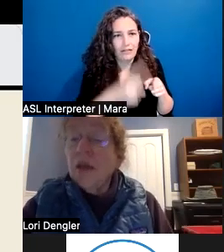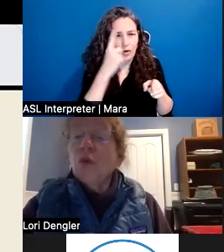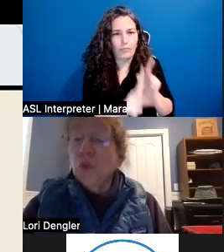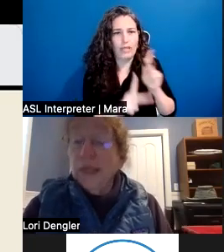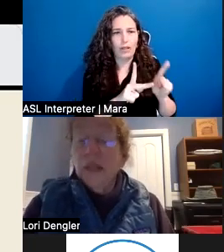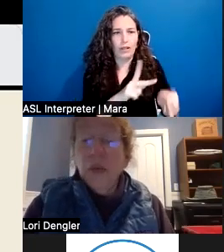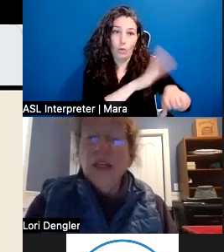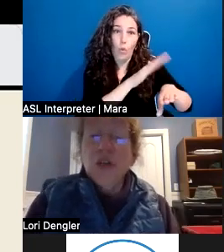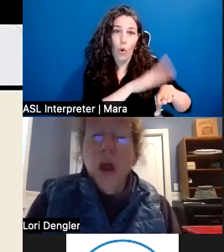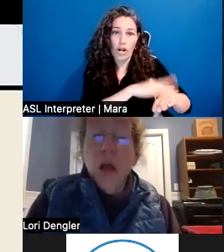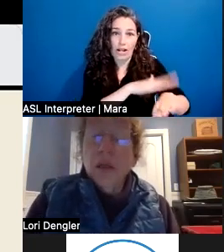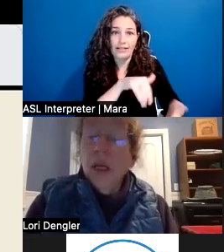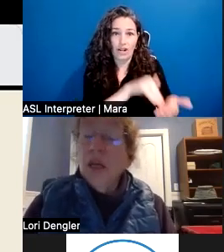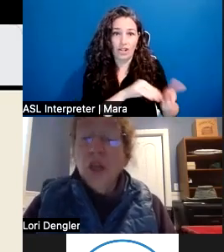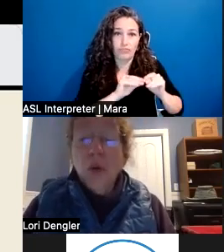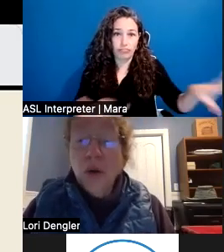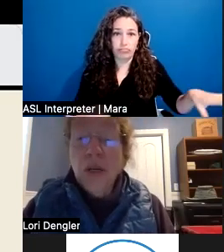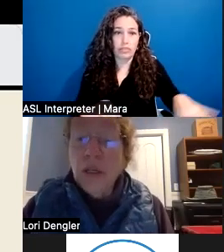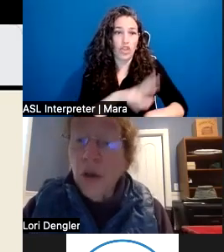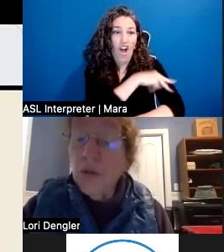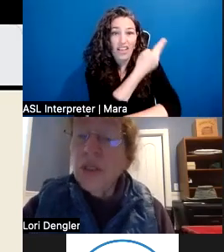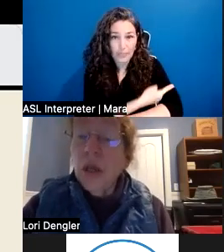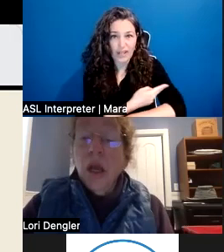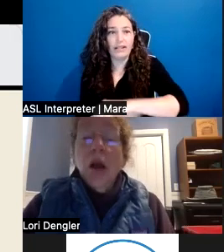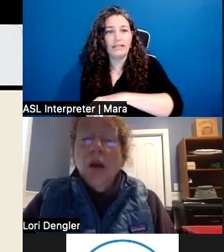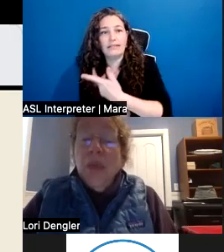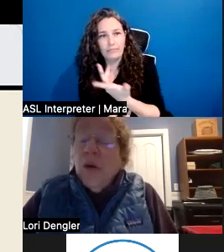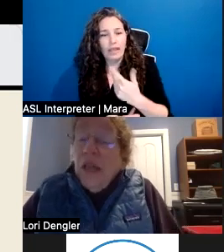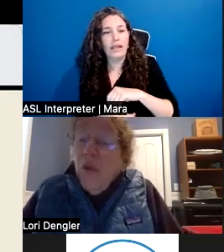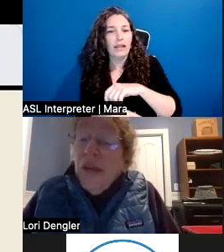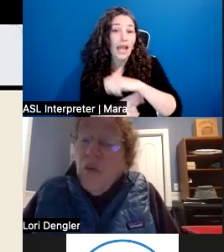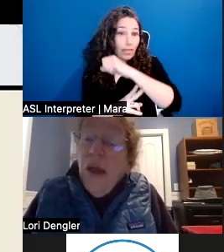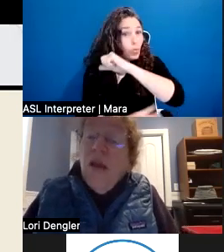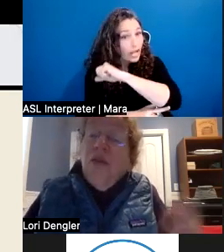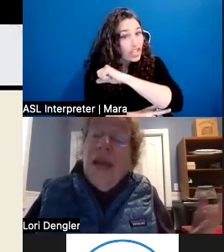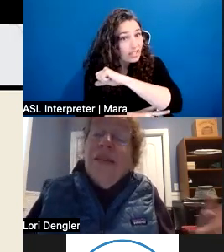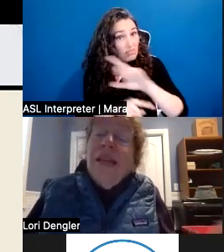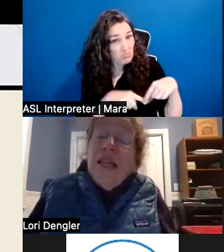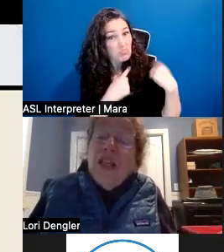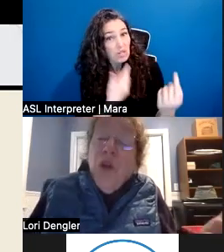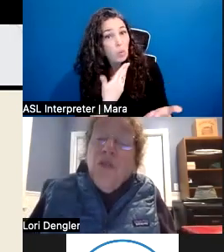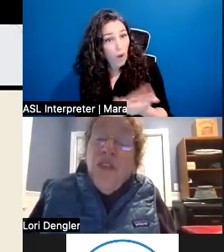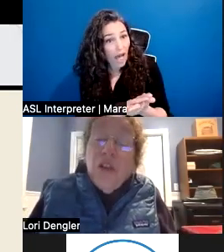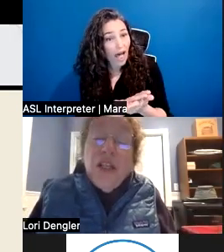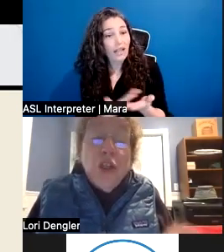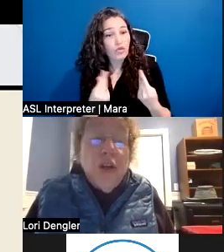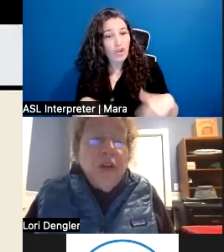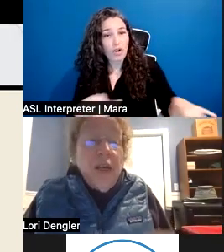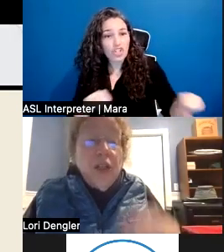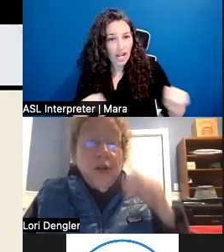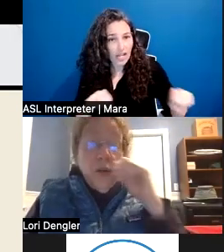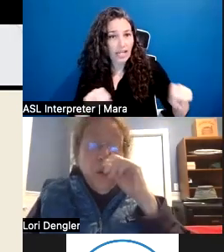was really, really strong. So current codes are apparently working well, at least for a fairly